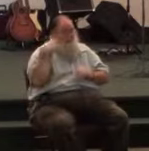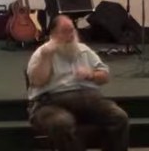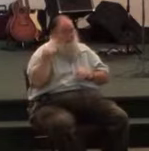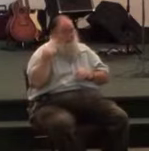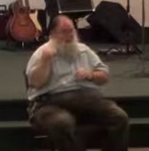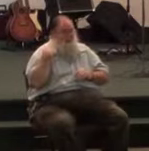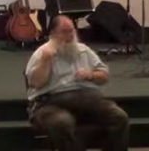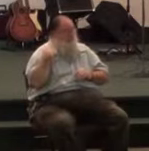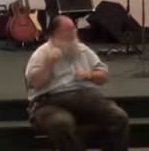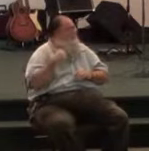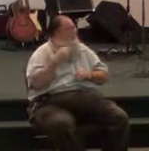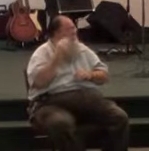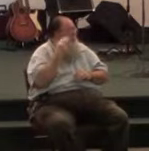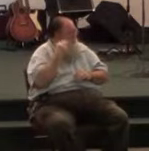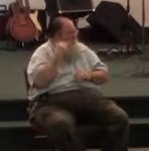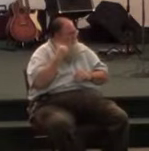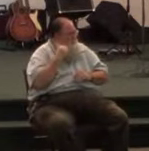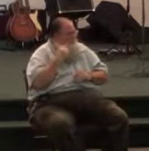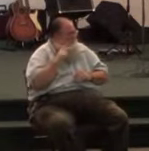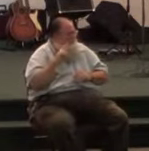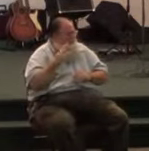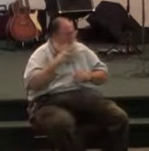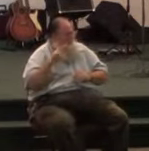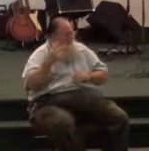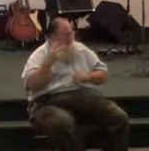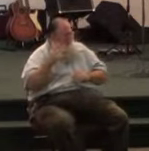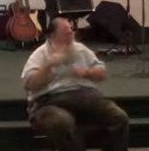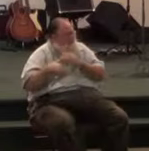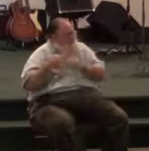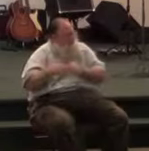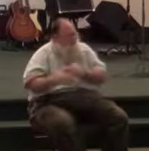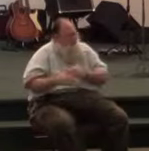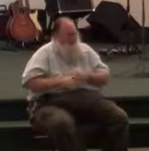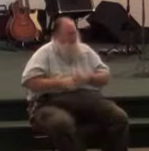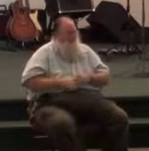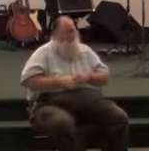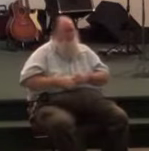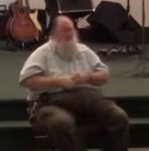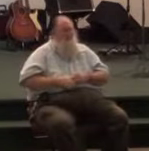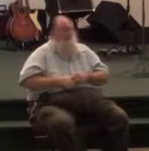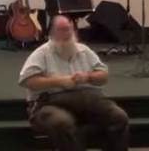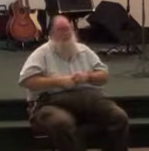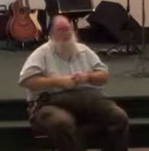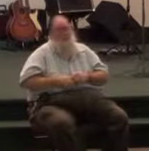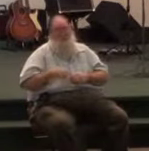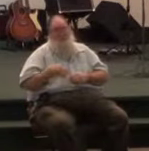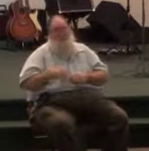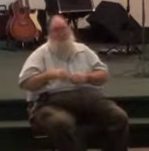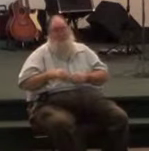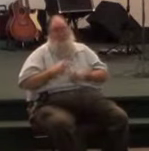Mexican, second, third generation. You can call him anything and he answers.